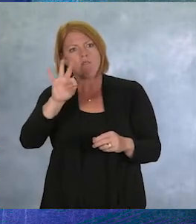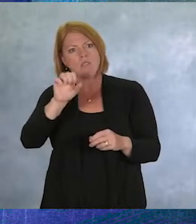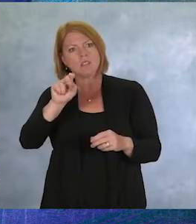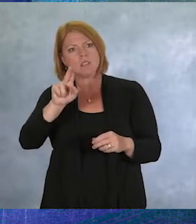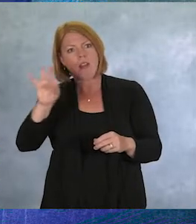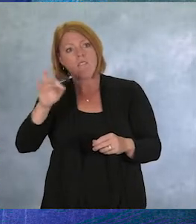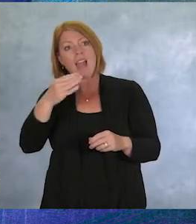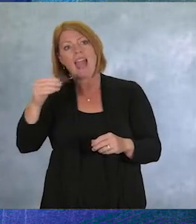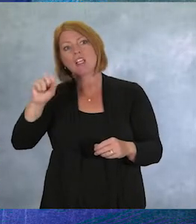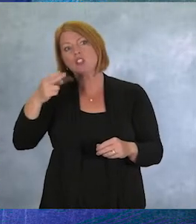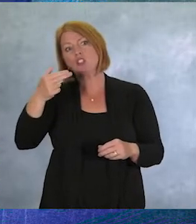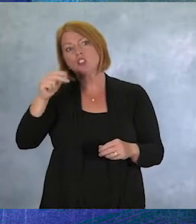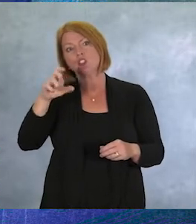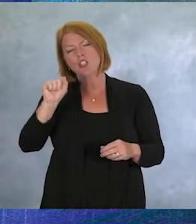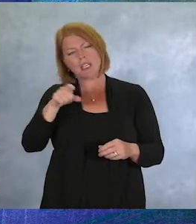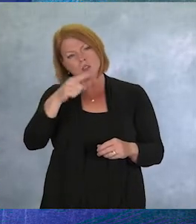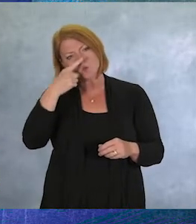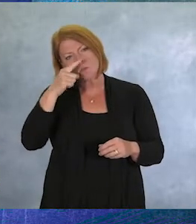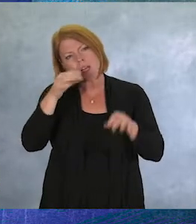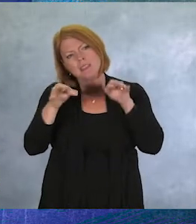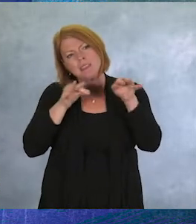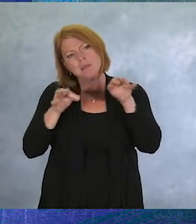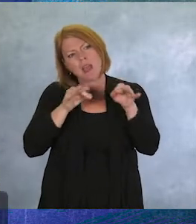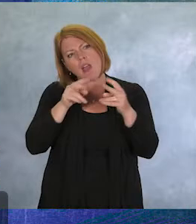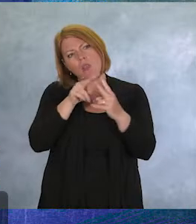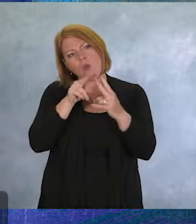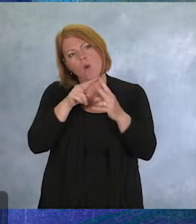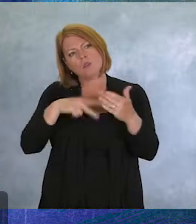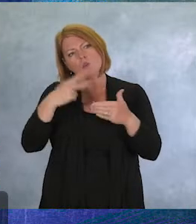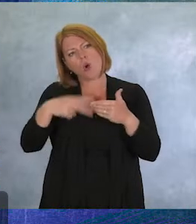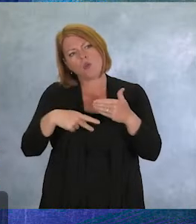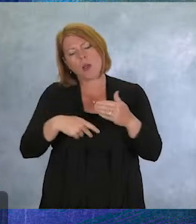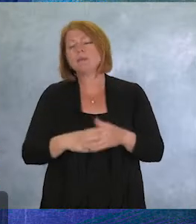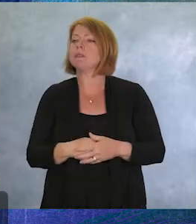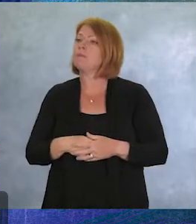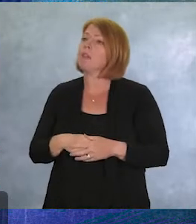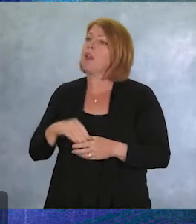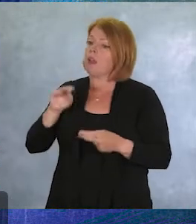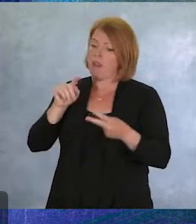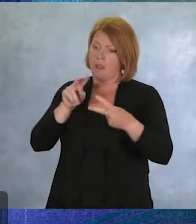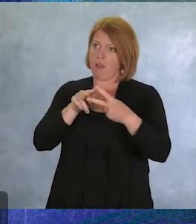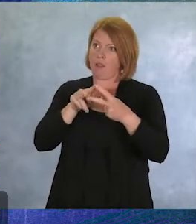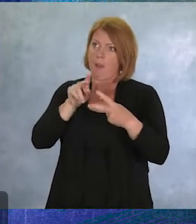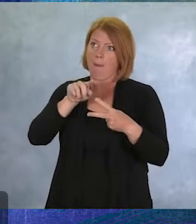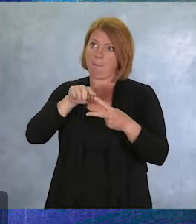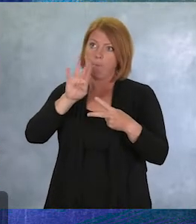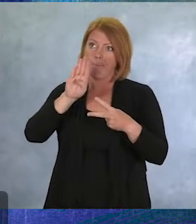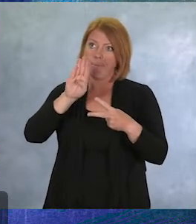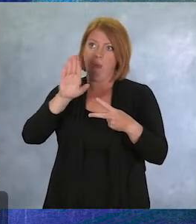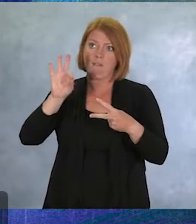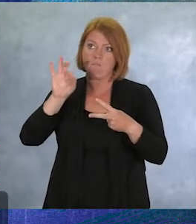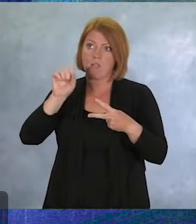you tell me more about those programs? Buck Stuff and Shades.